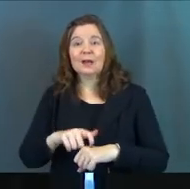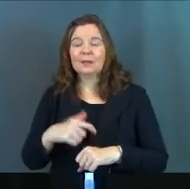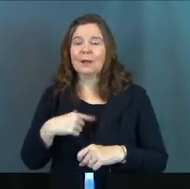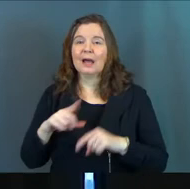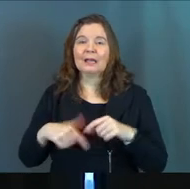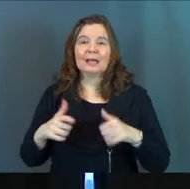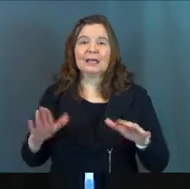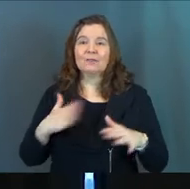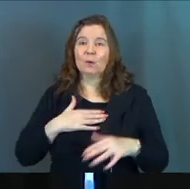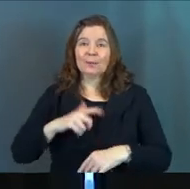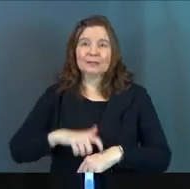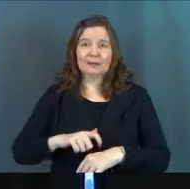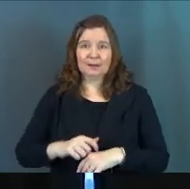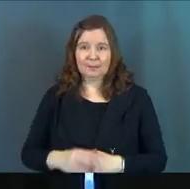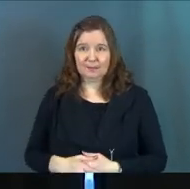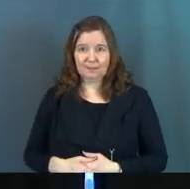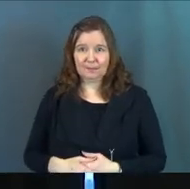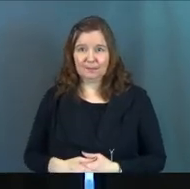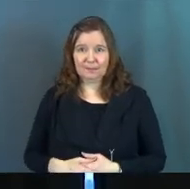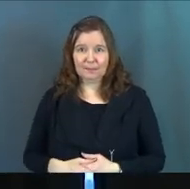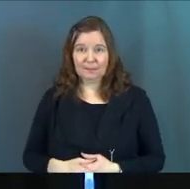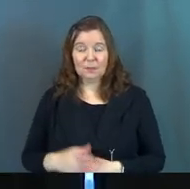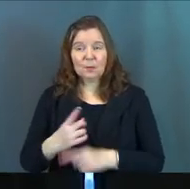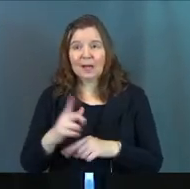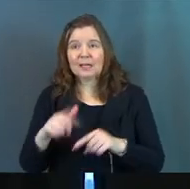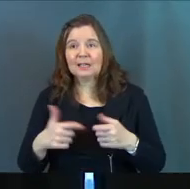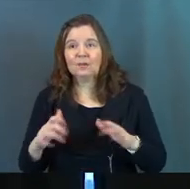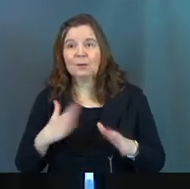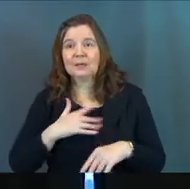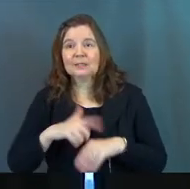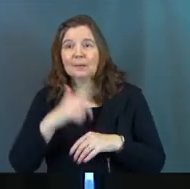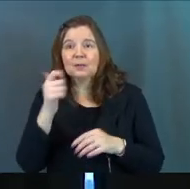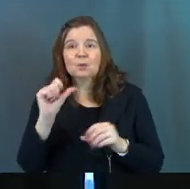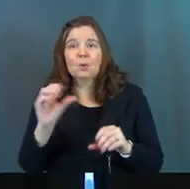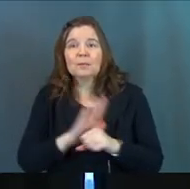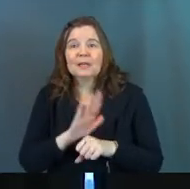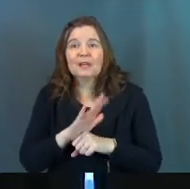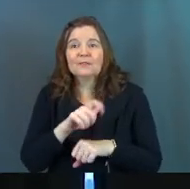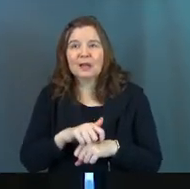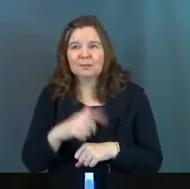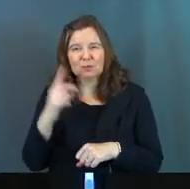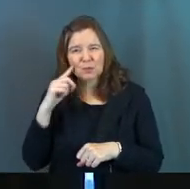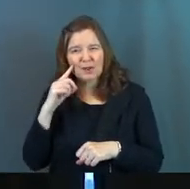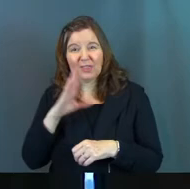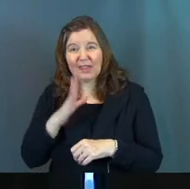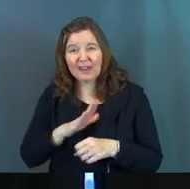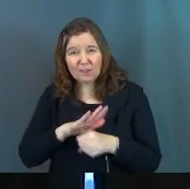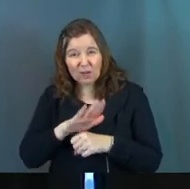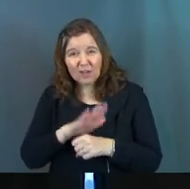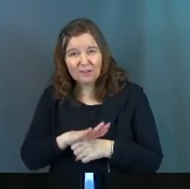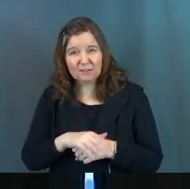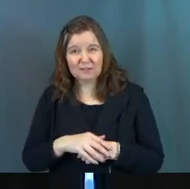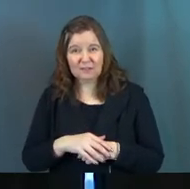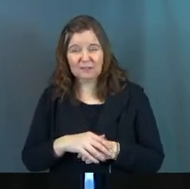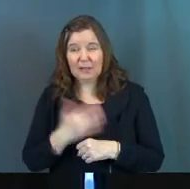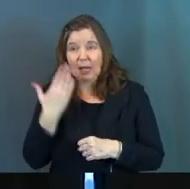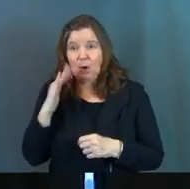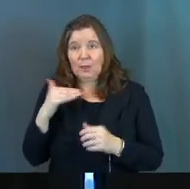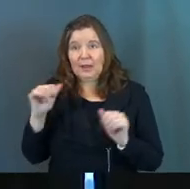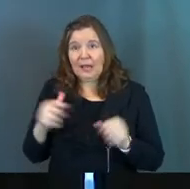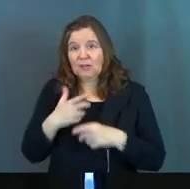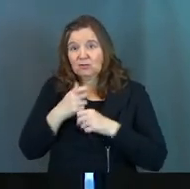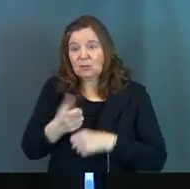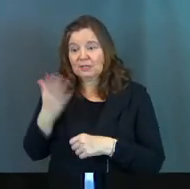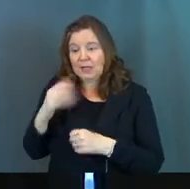I can't give away my time. Right? I can't give away my time because there won't be enough time. Do you hear the never enough? I don't know that